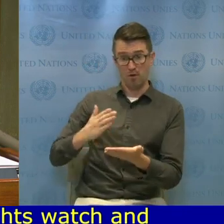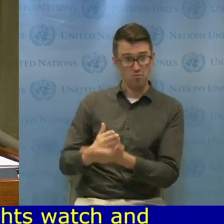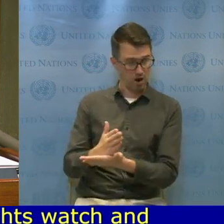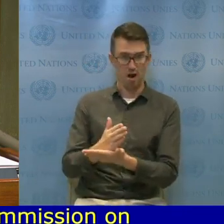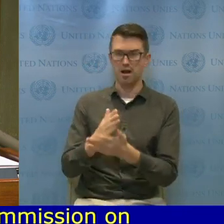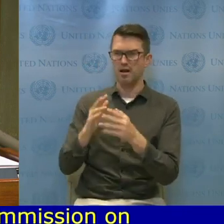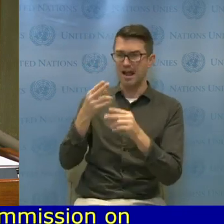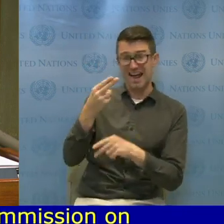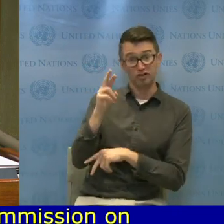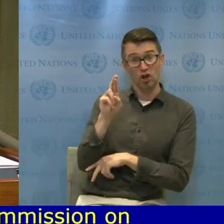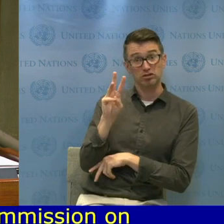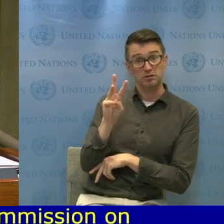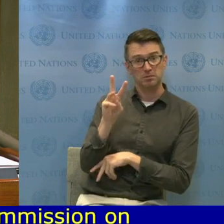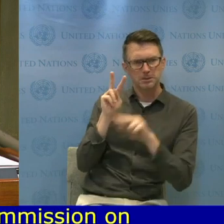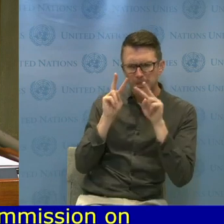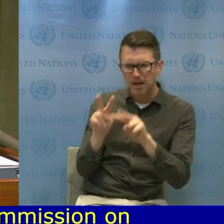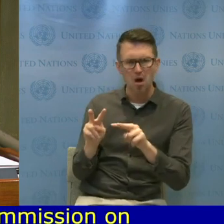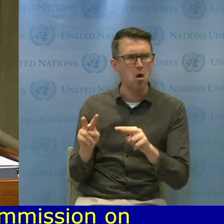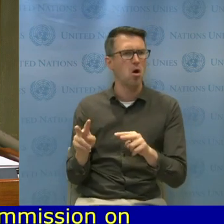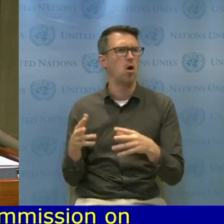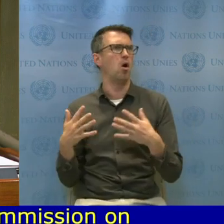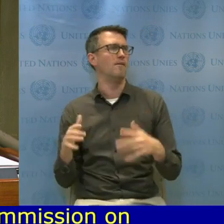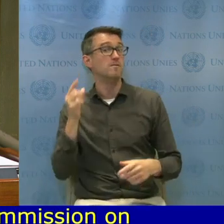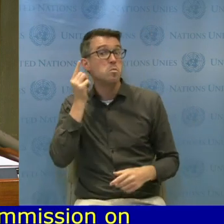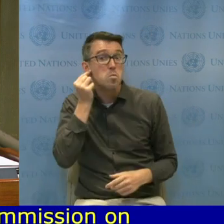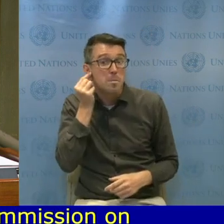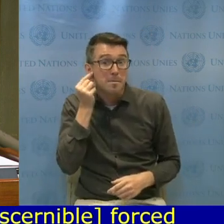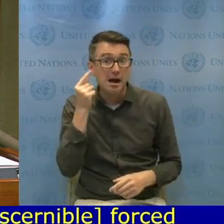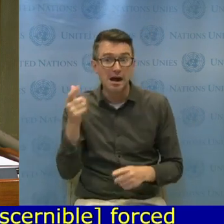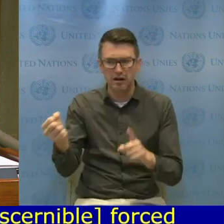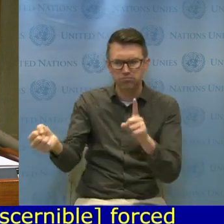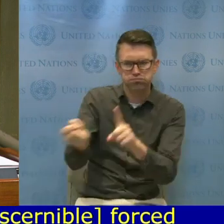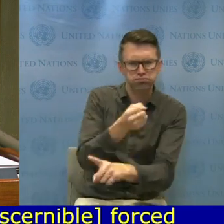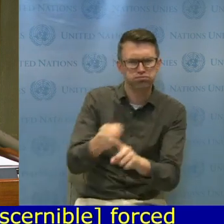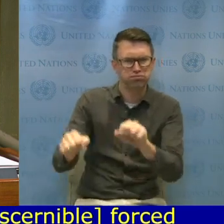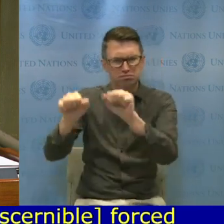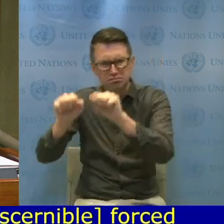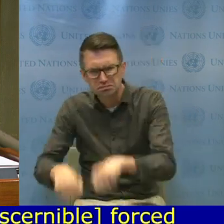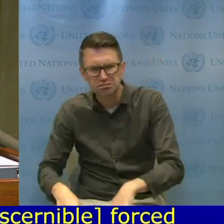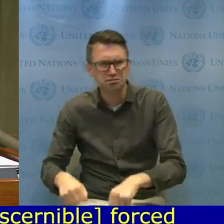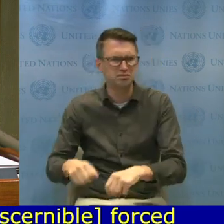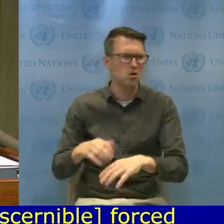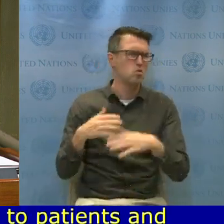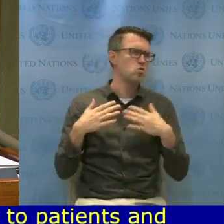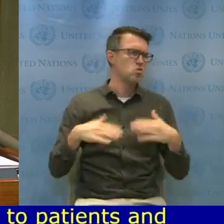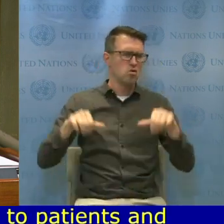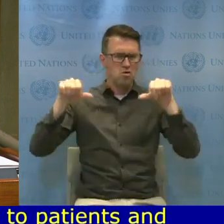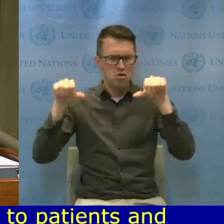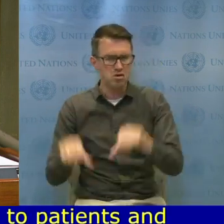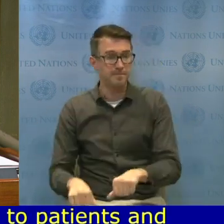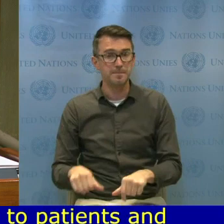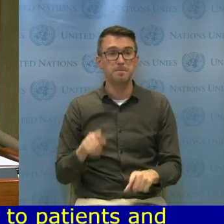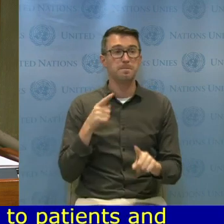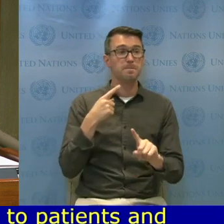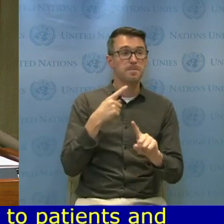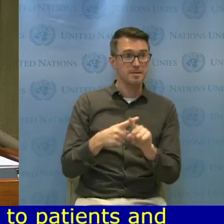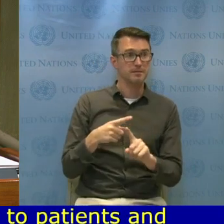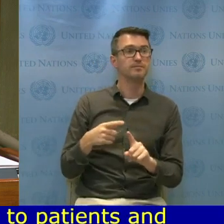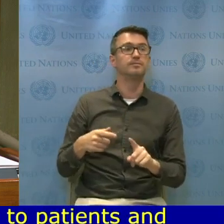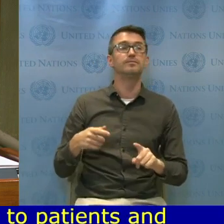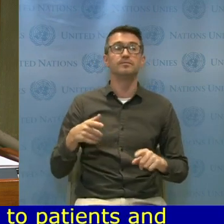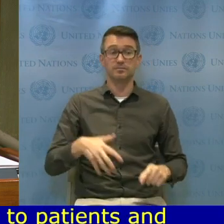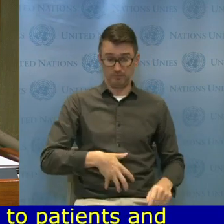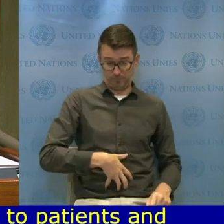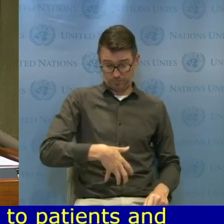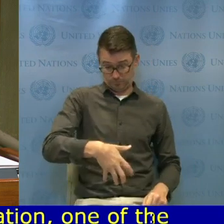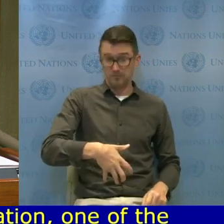residents. Looking at this situation, one of the biggest issues in the mental health services for persons with psychosocial disability is